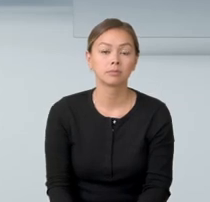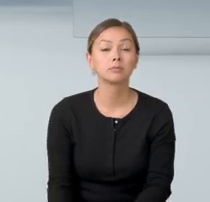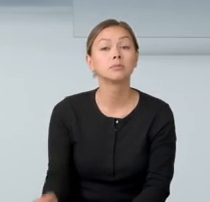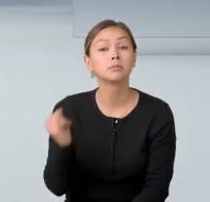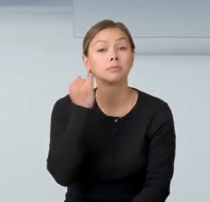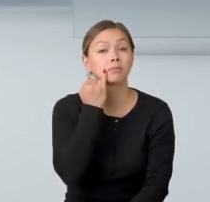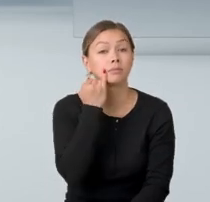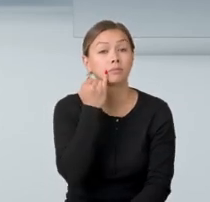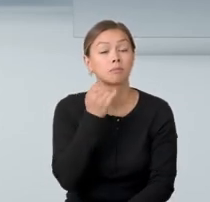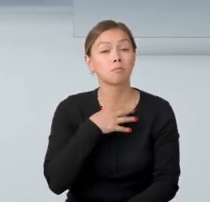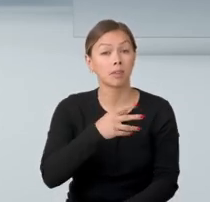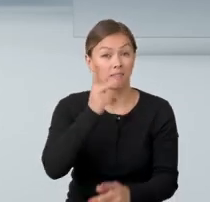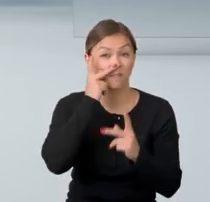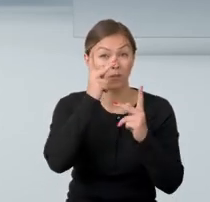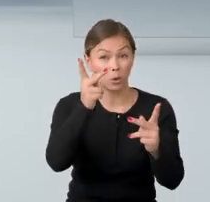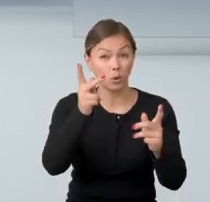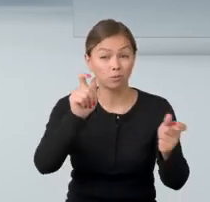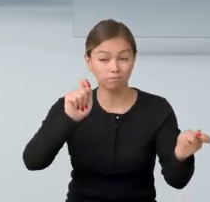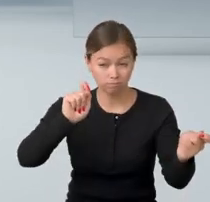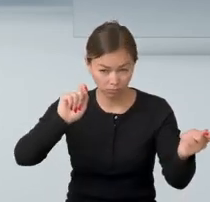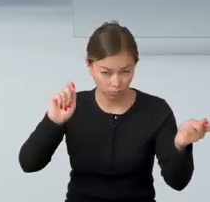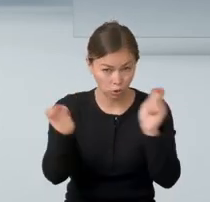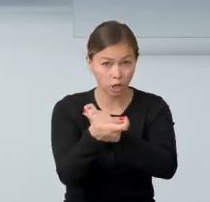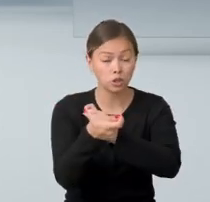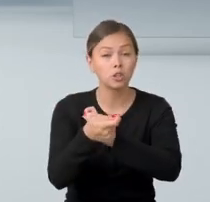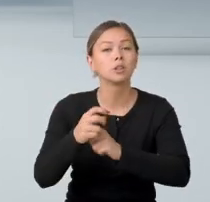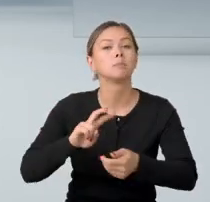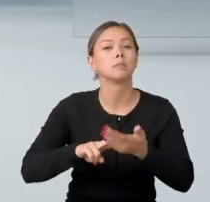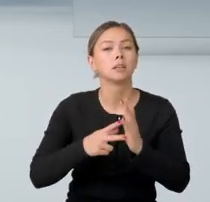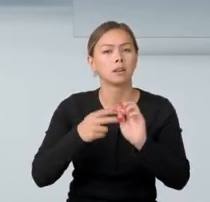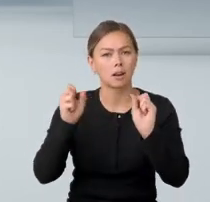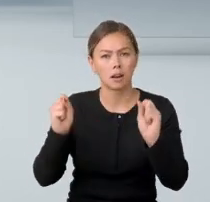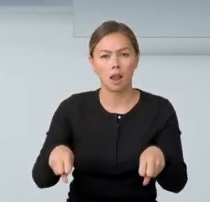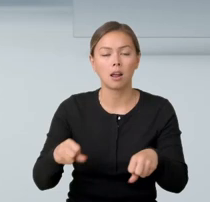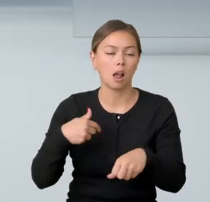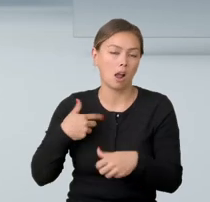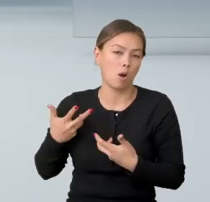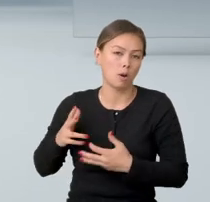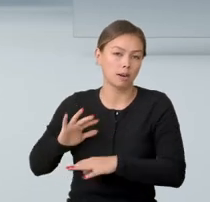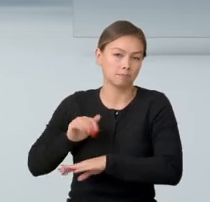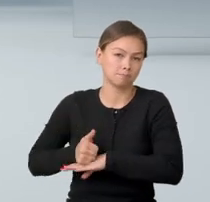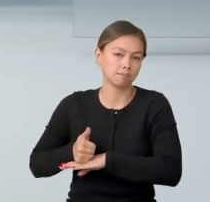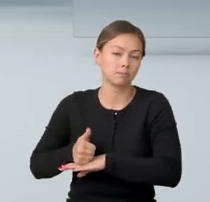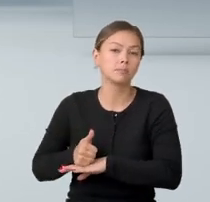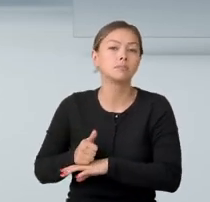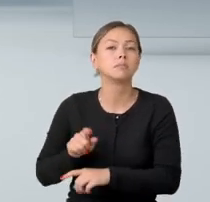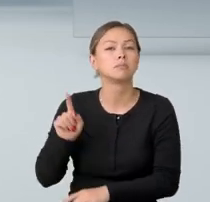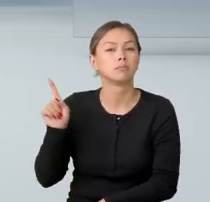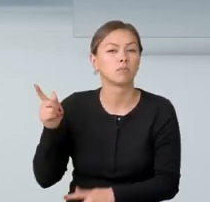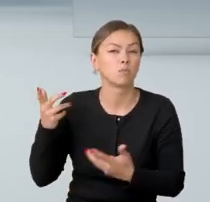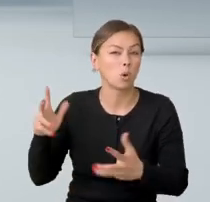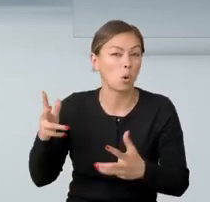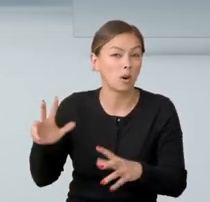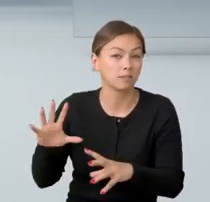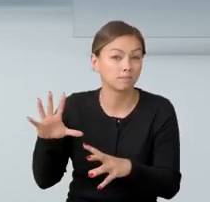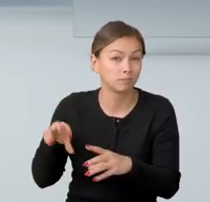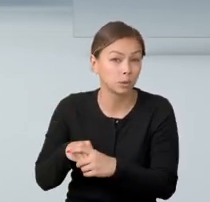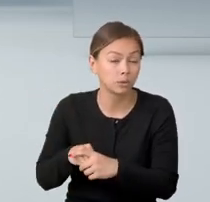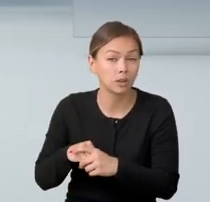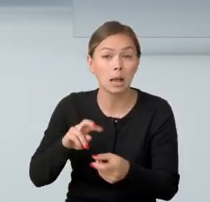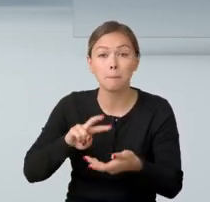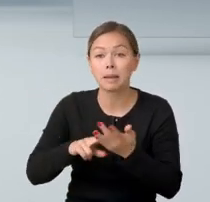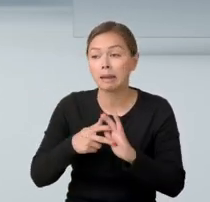and if I fight change my view I have this quick reports already set up this already come